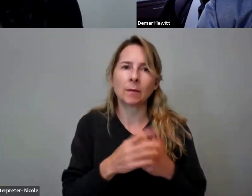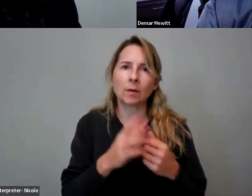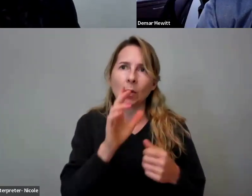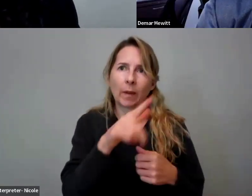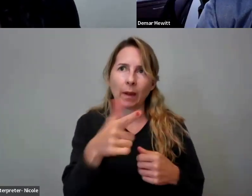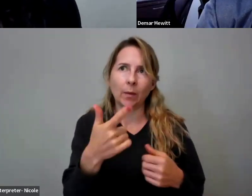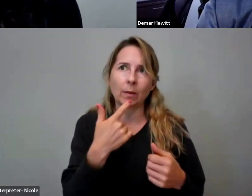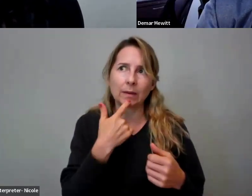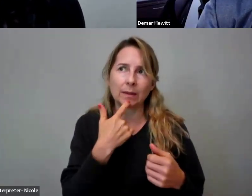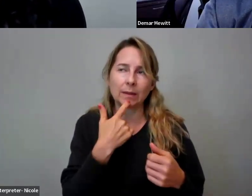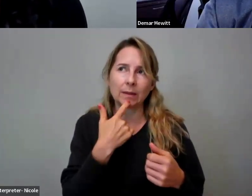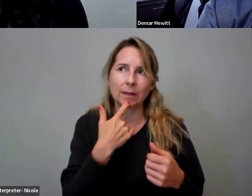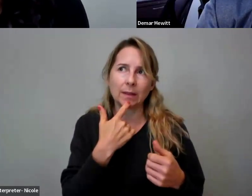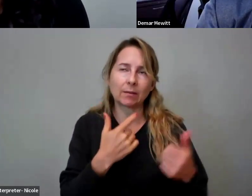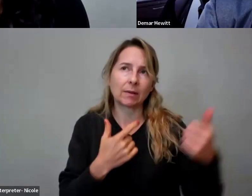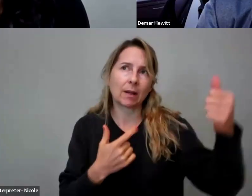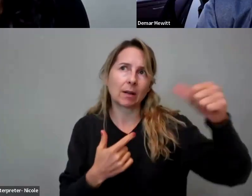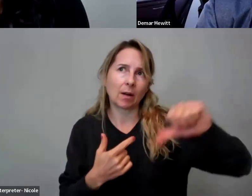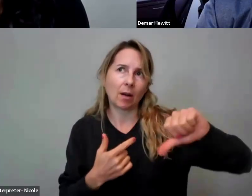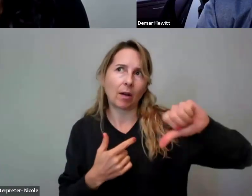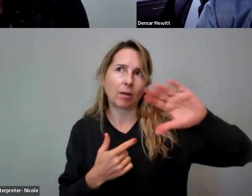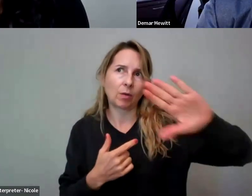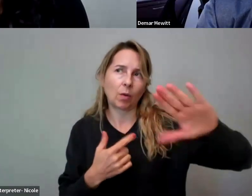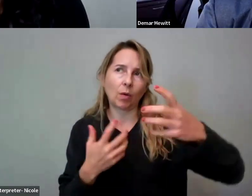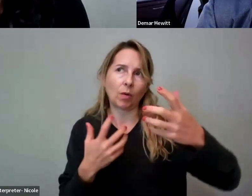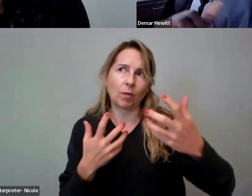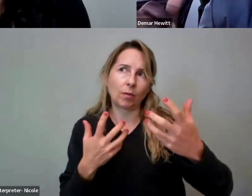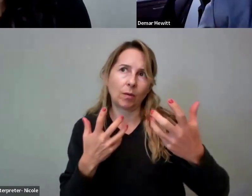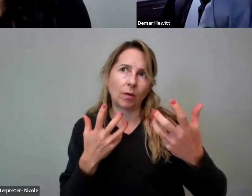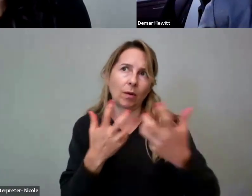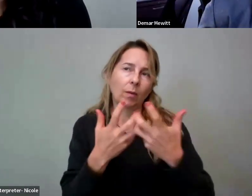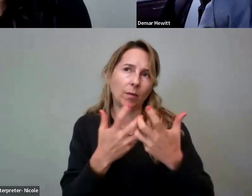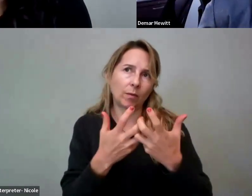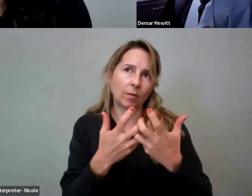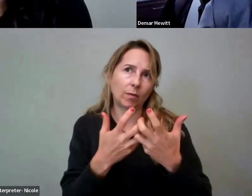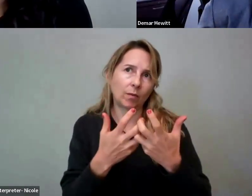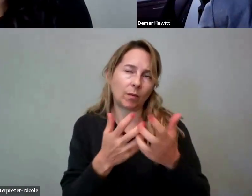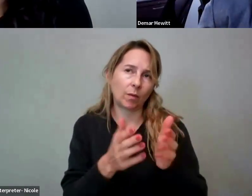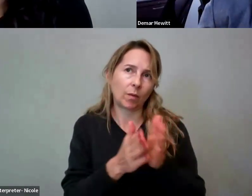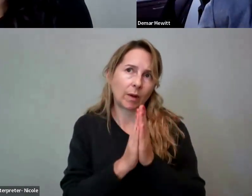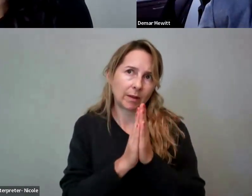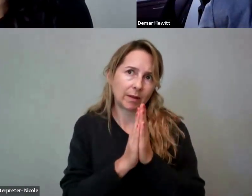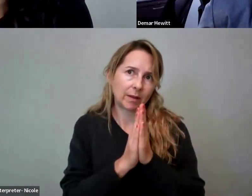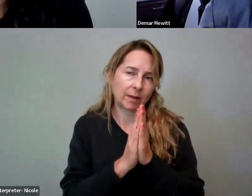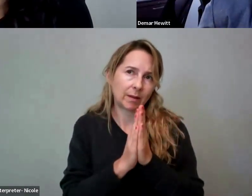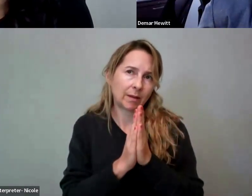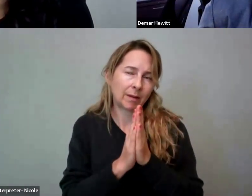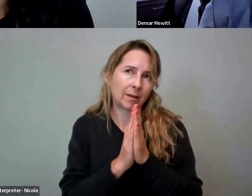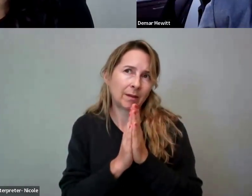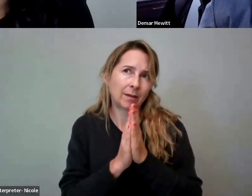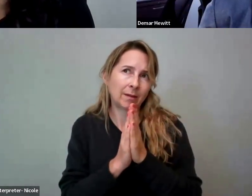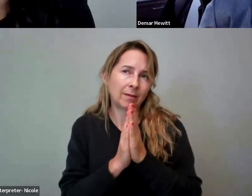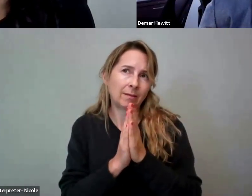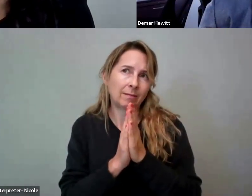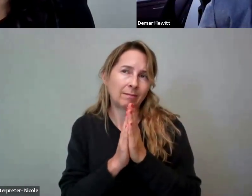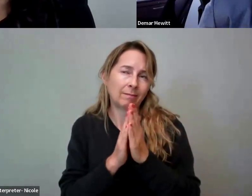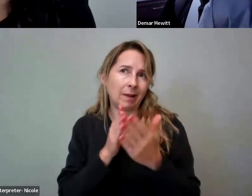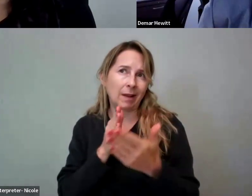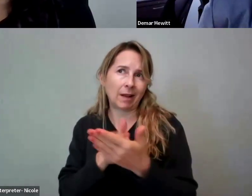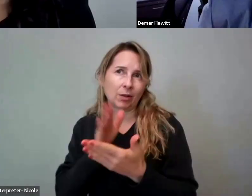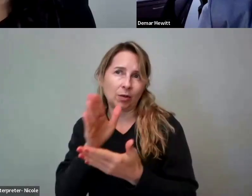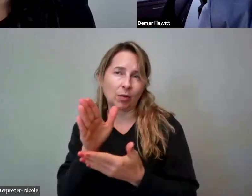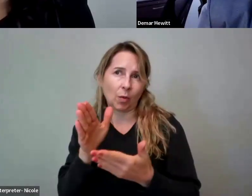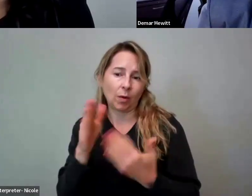accommodation based on your limitation and the equipment necessary for you to overcome